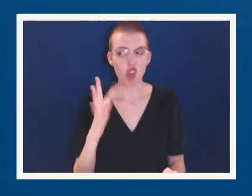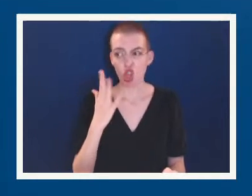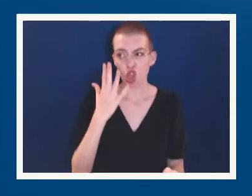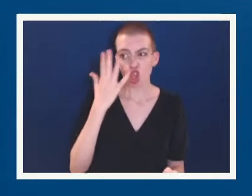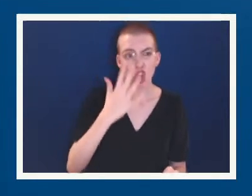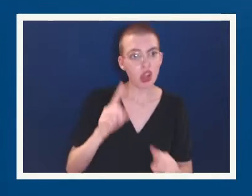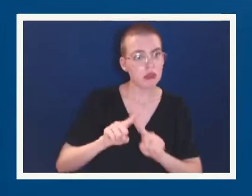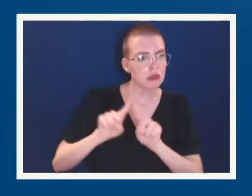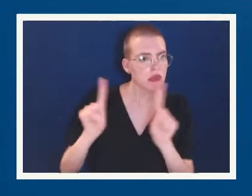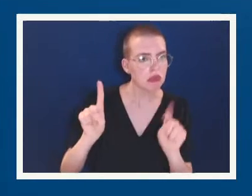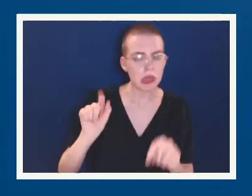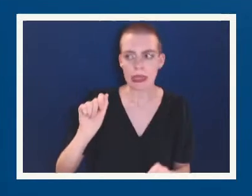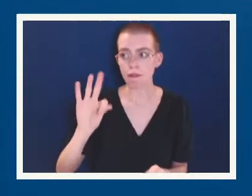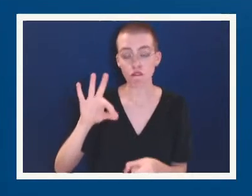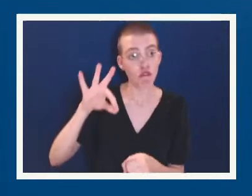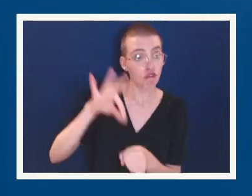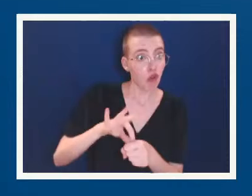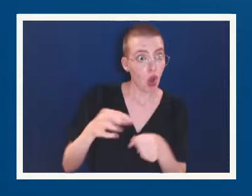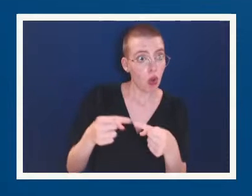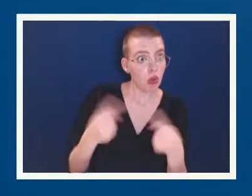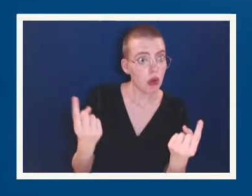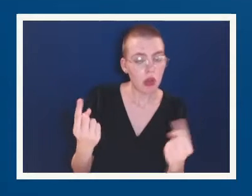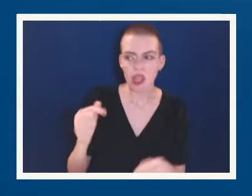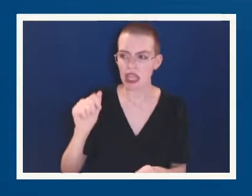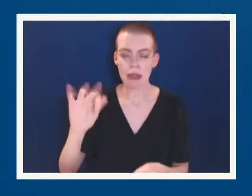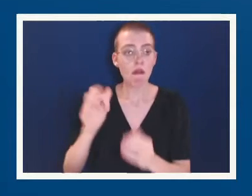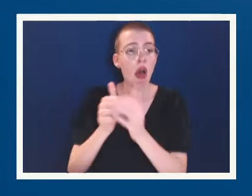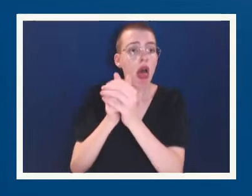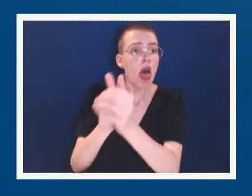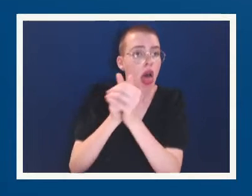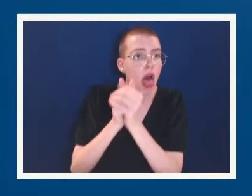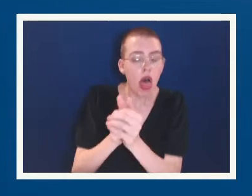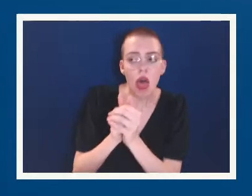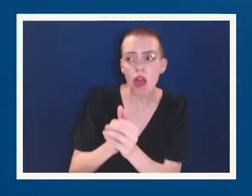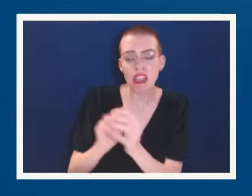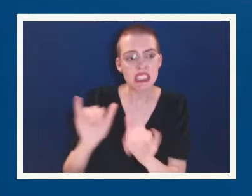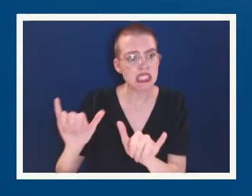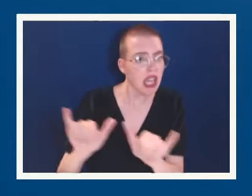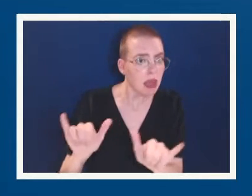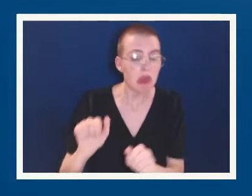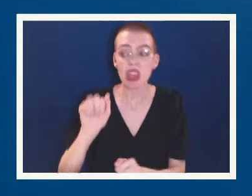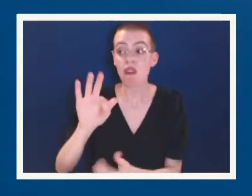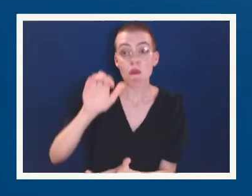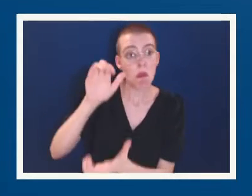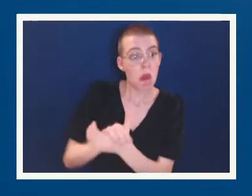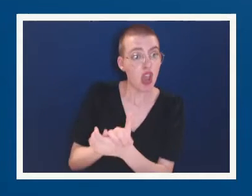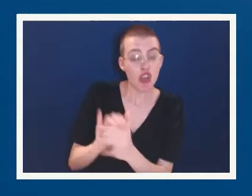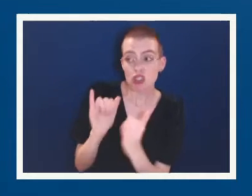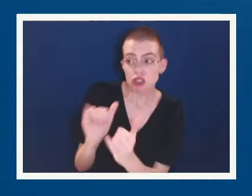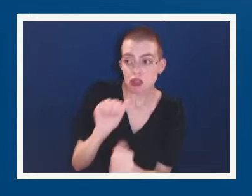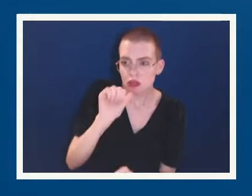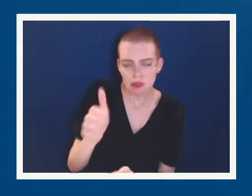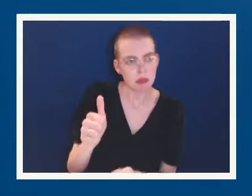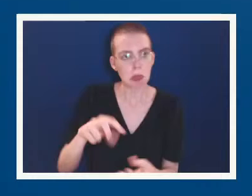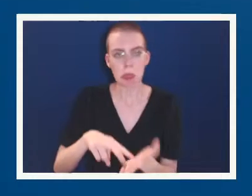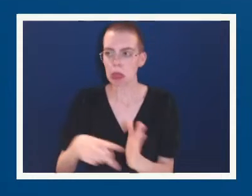like him, if you don't worship like him, if you don't marry like him, you don't count in his Pennsylvania.